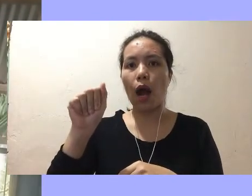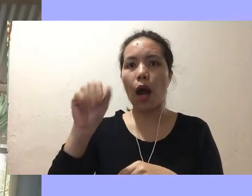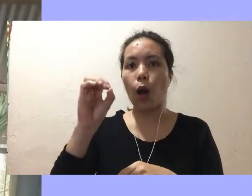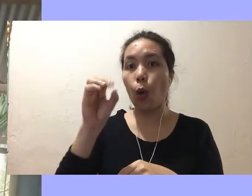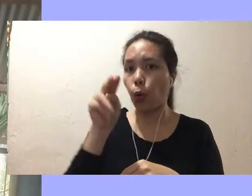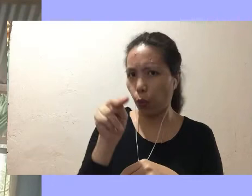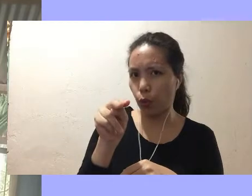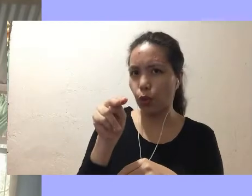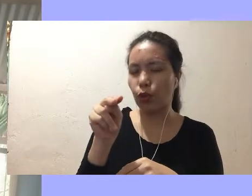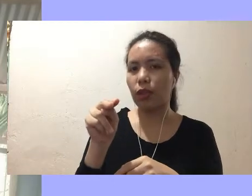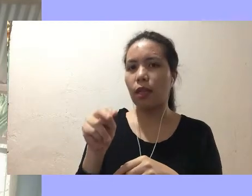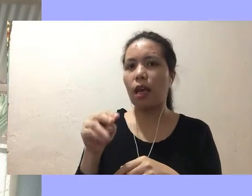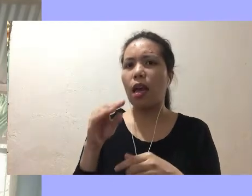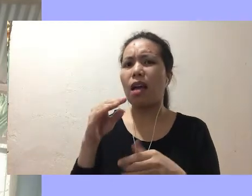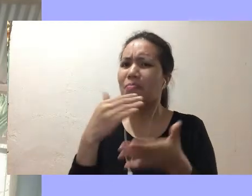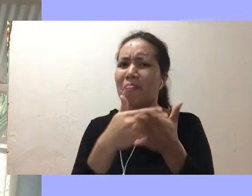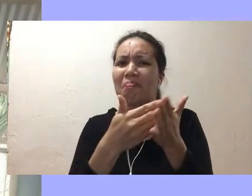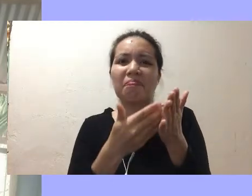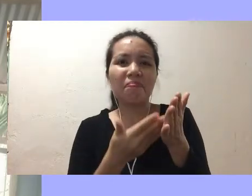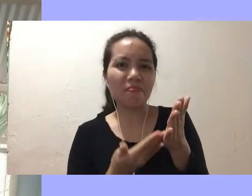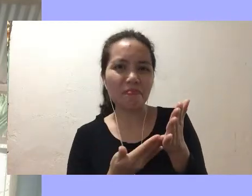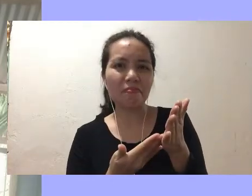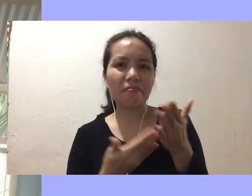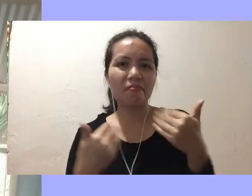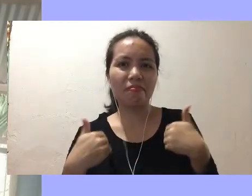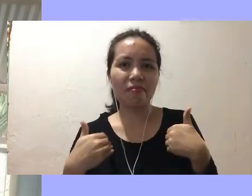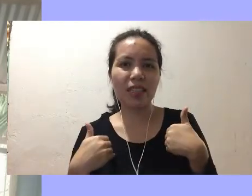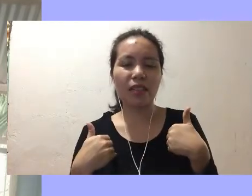the natives or some